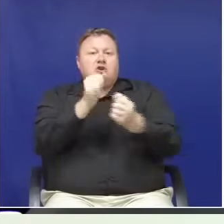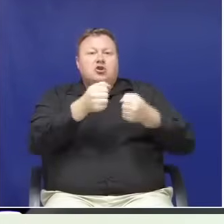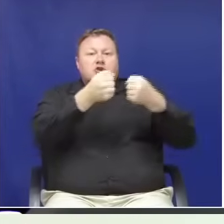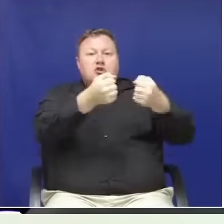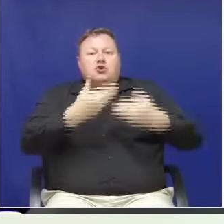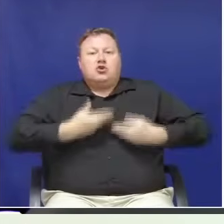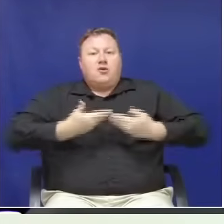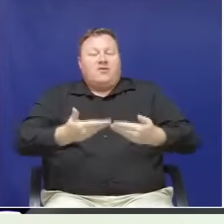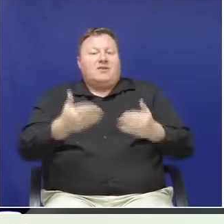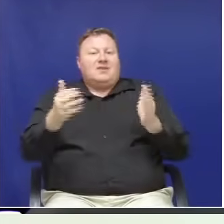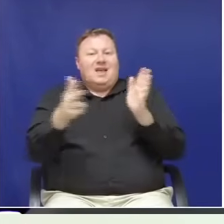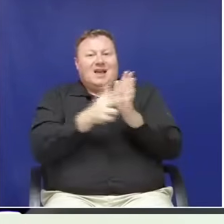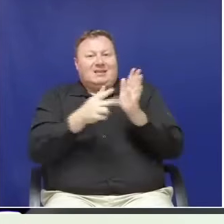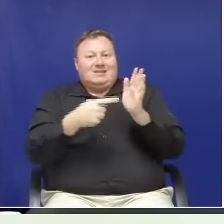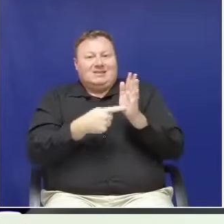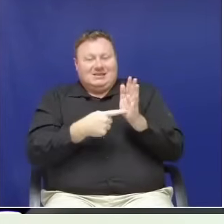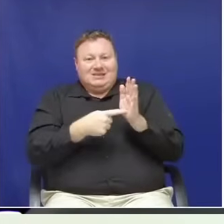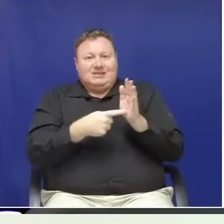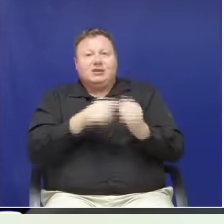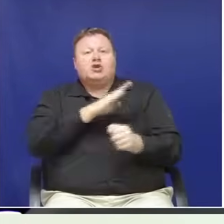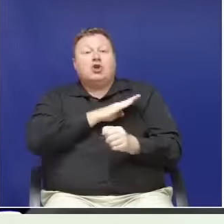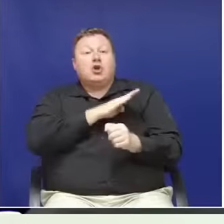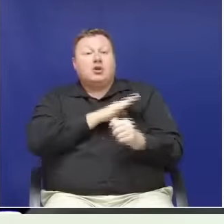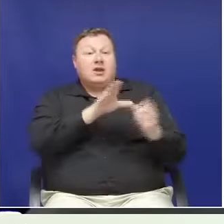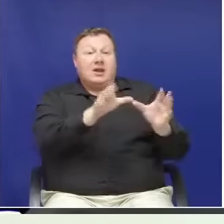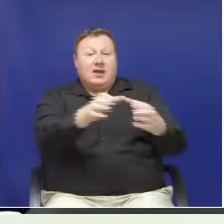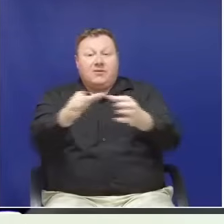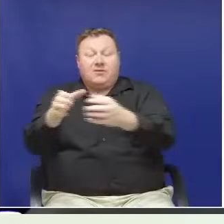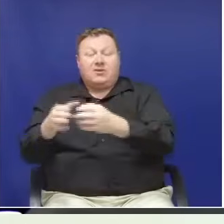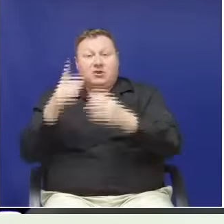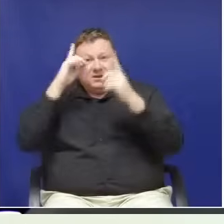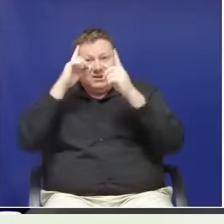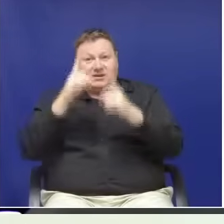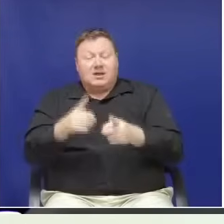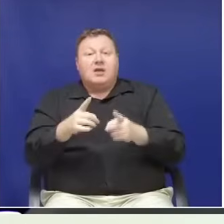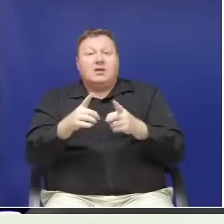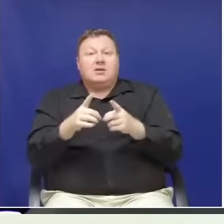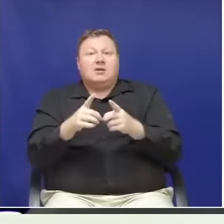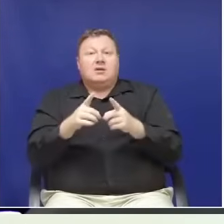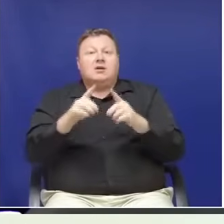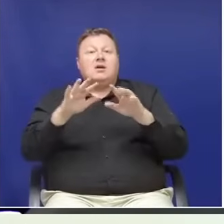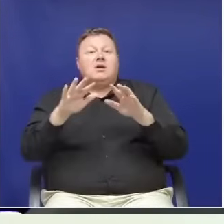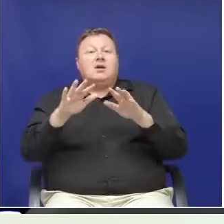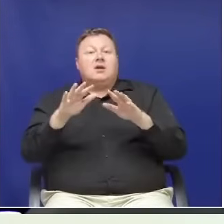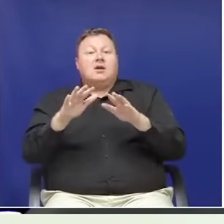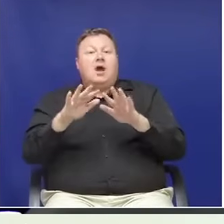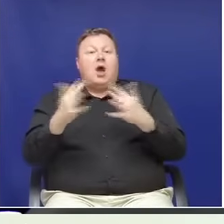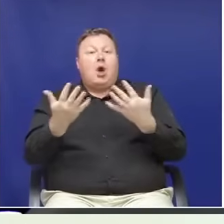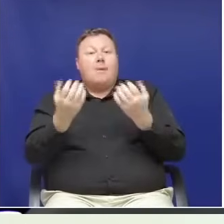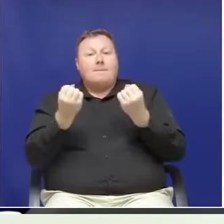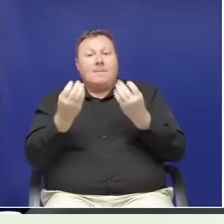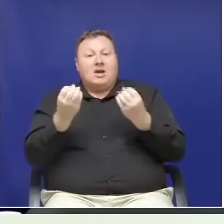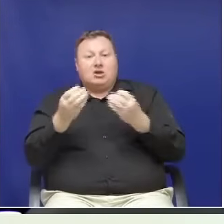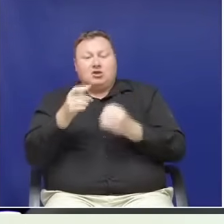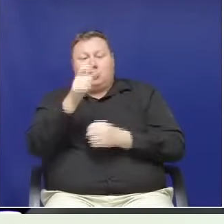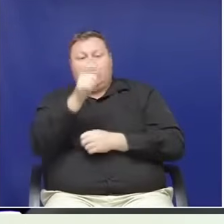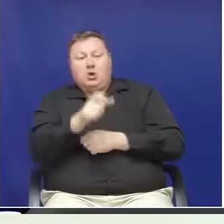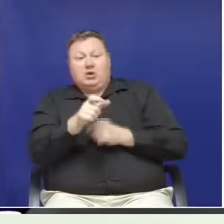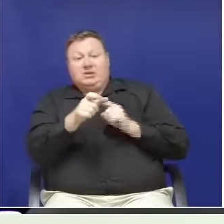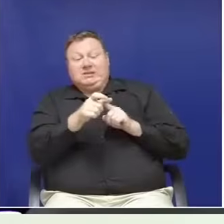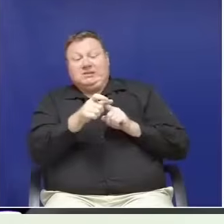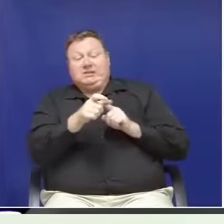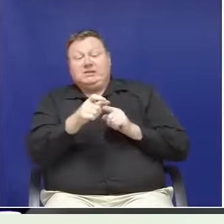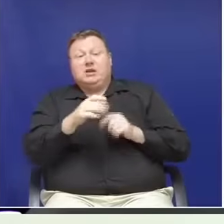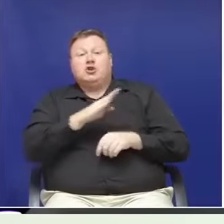that security classification is determined by the extent to which the inmate presents a security